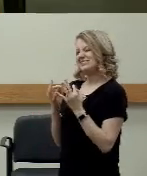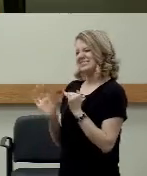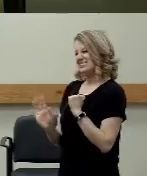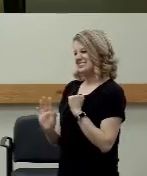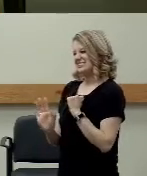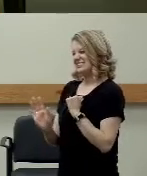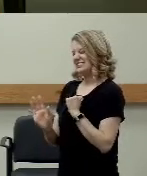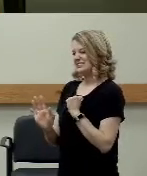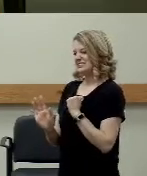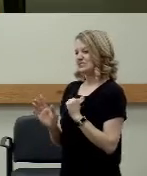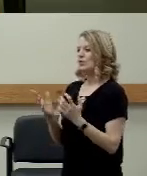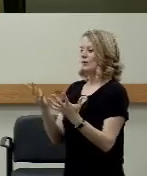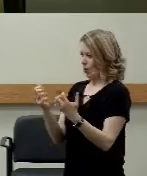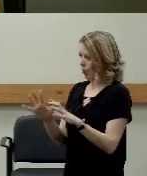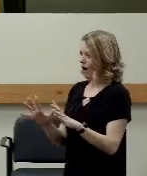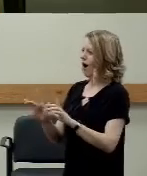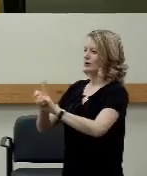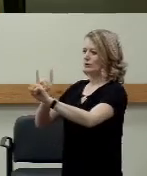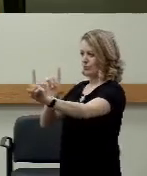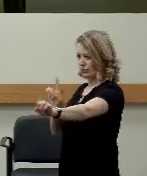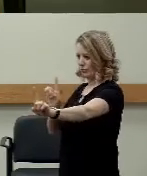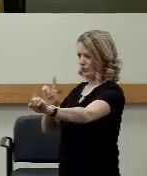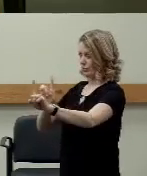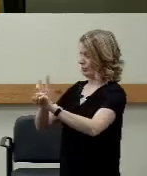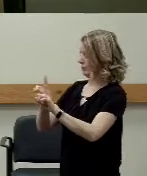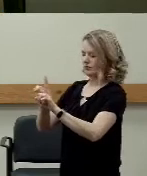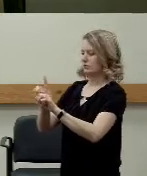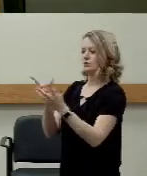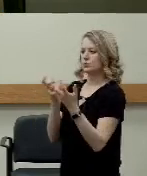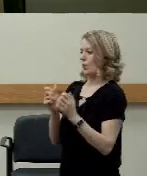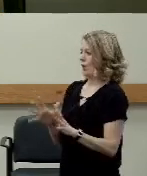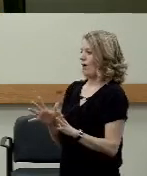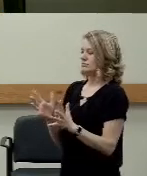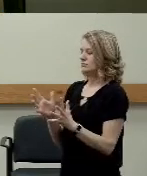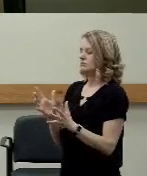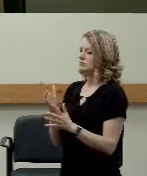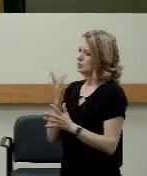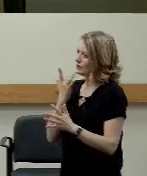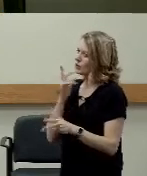penetrating that 6-foot gap and would comply with the ordinance.